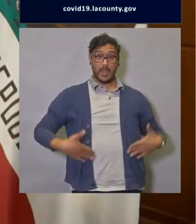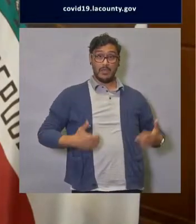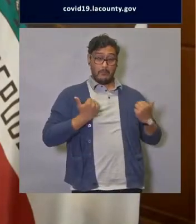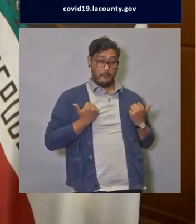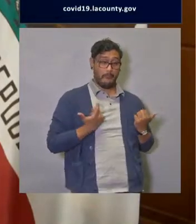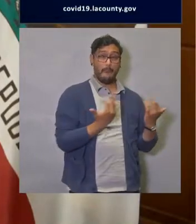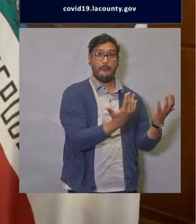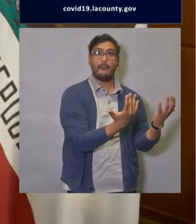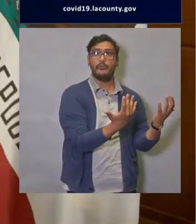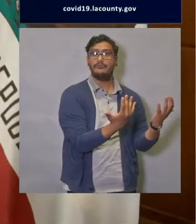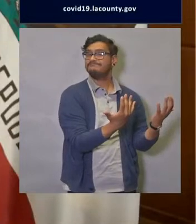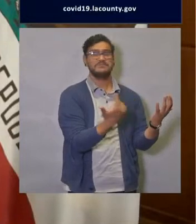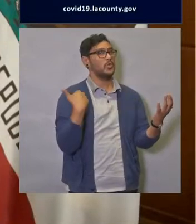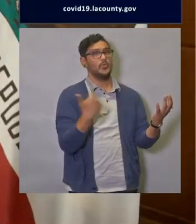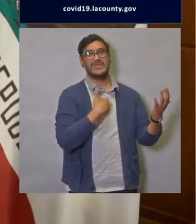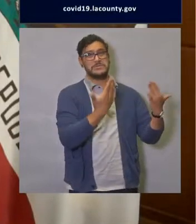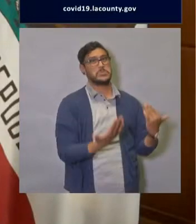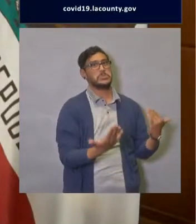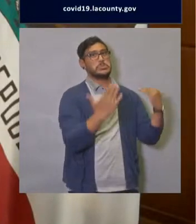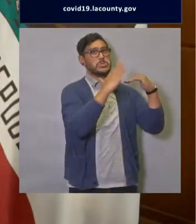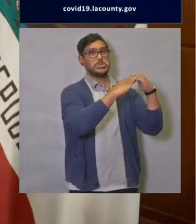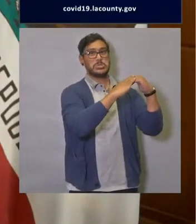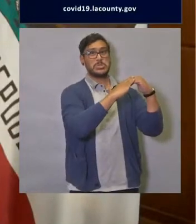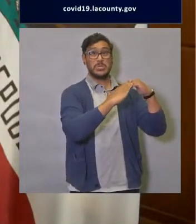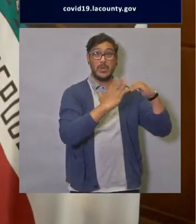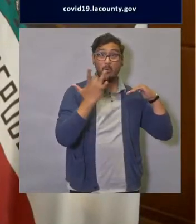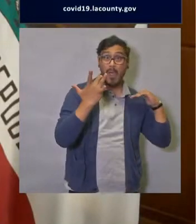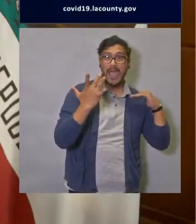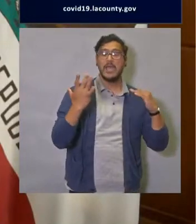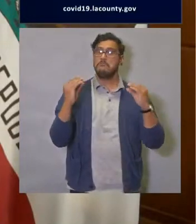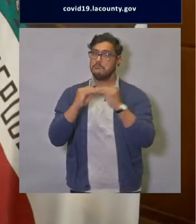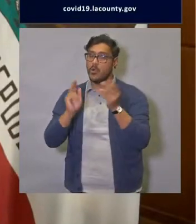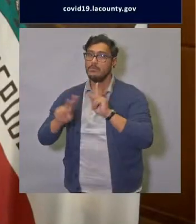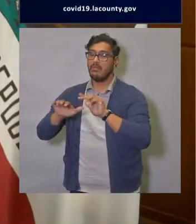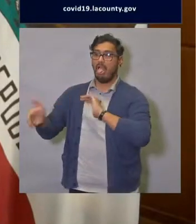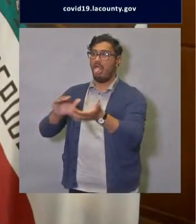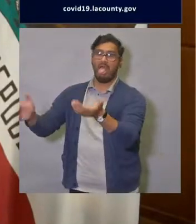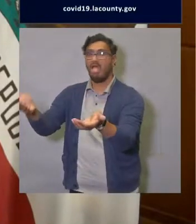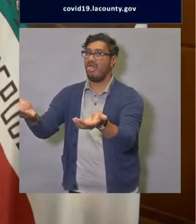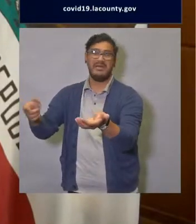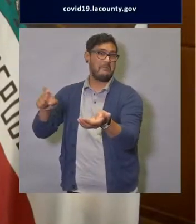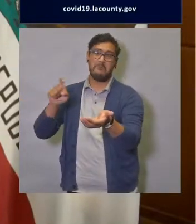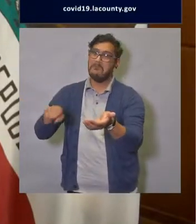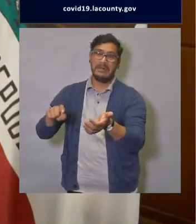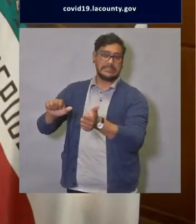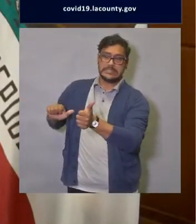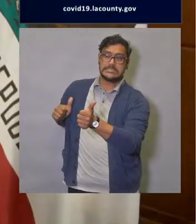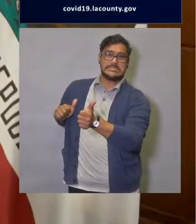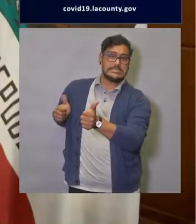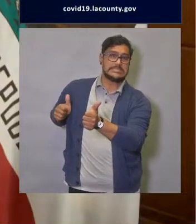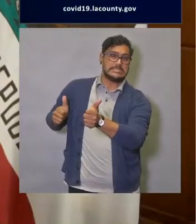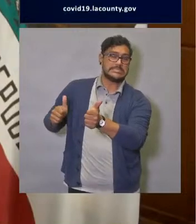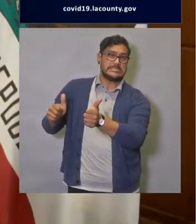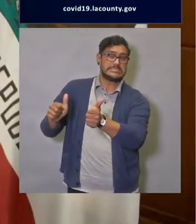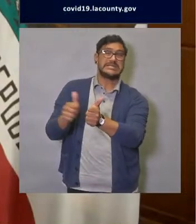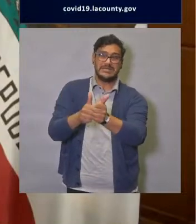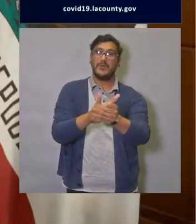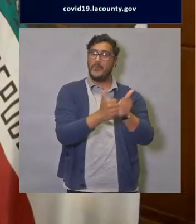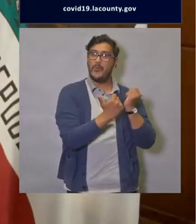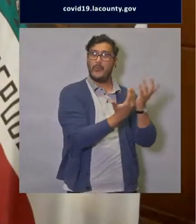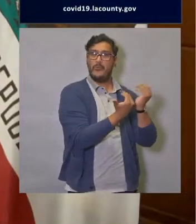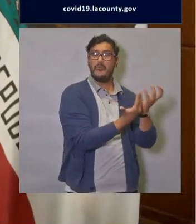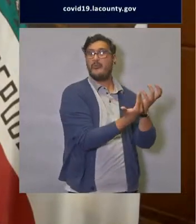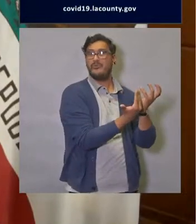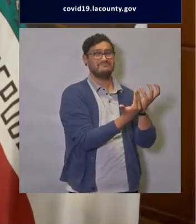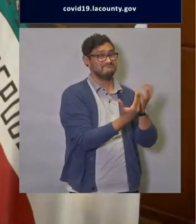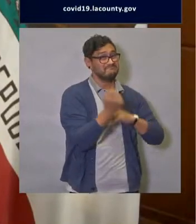the unprecedented influx of bodies. The reality is that COVID-19 is still taking our loved ones, and